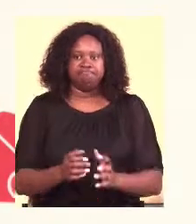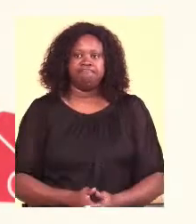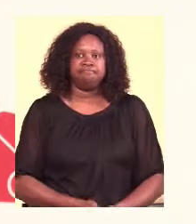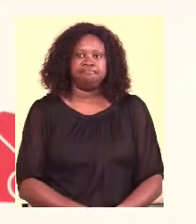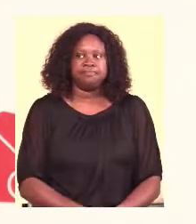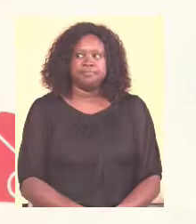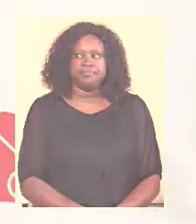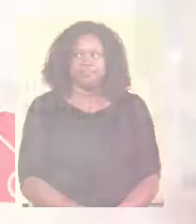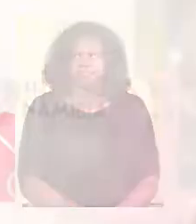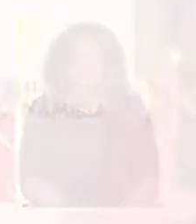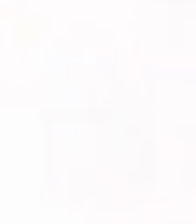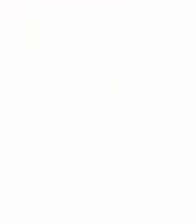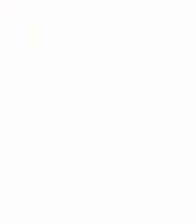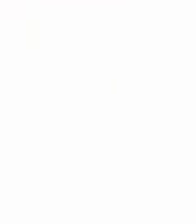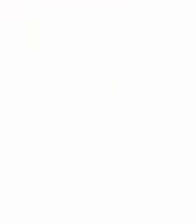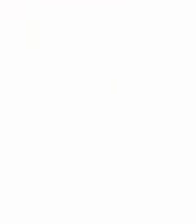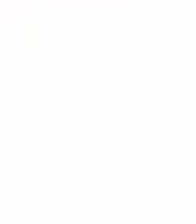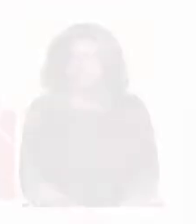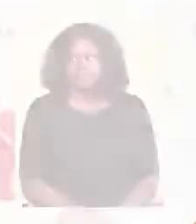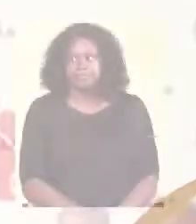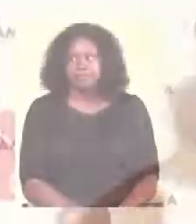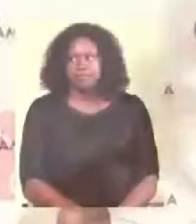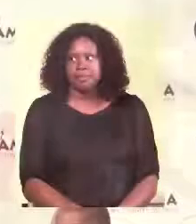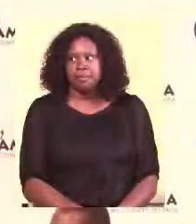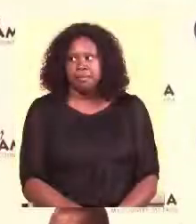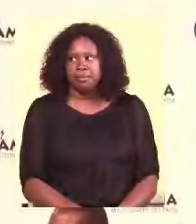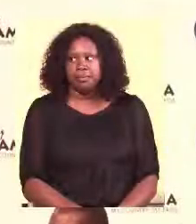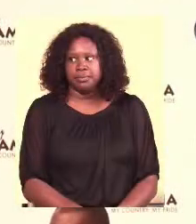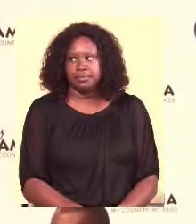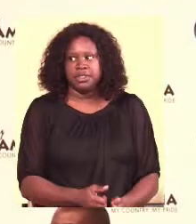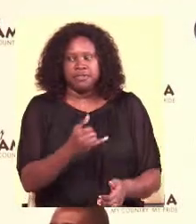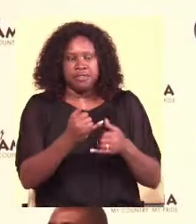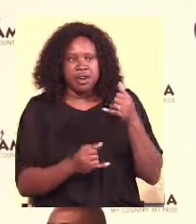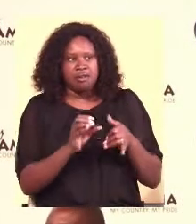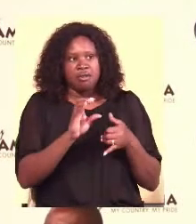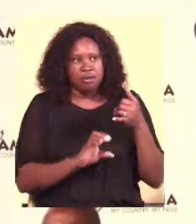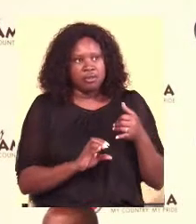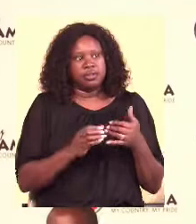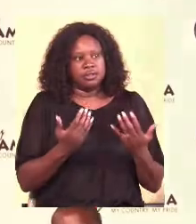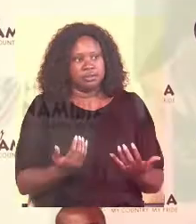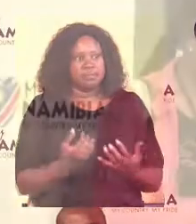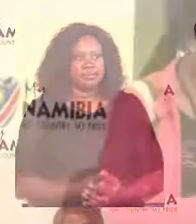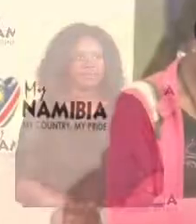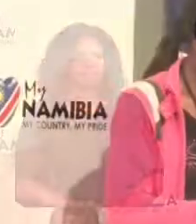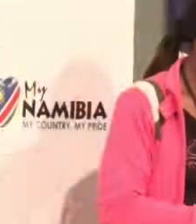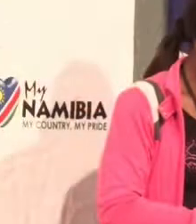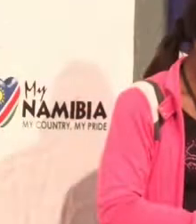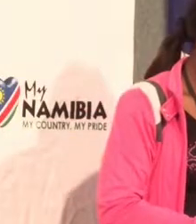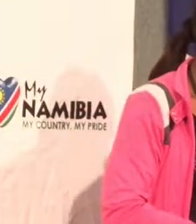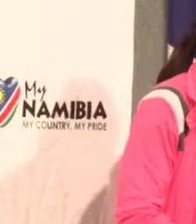Thank you, Doctor. Perhaps we could also get into final words as we respond to the questions.